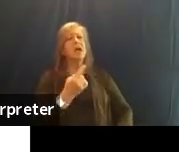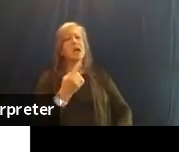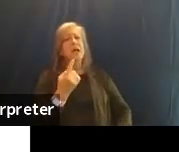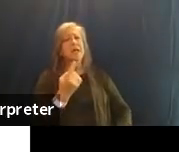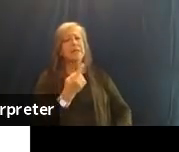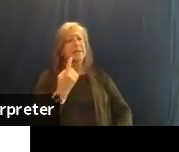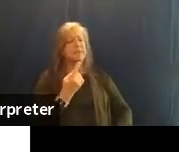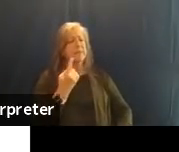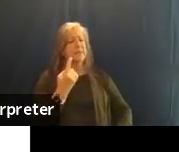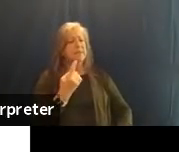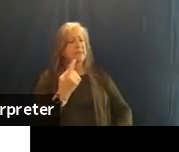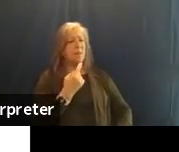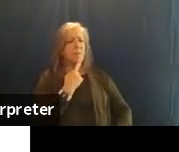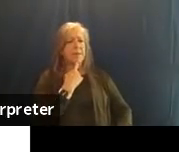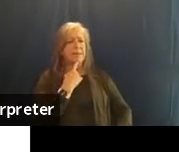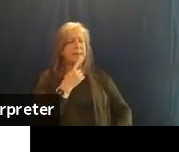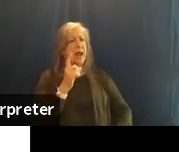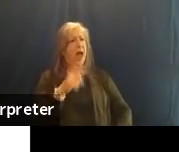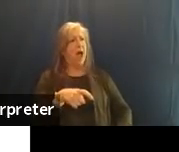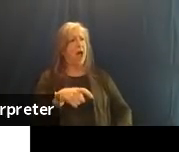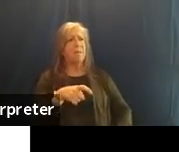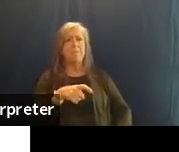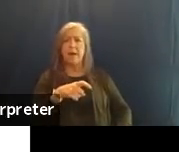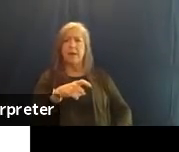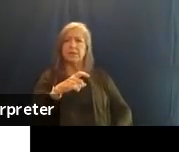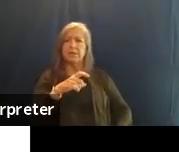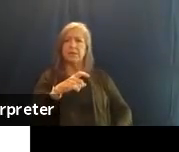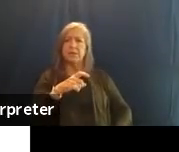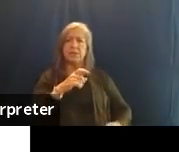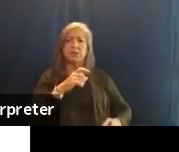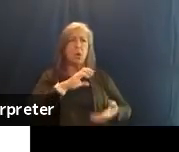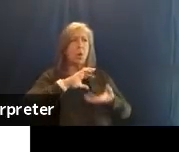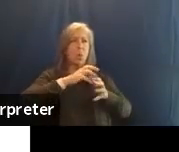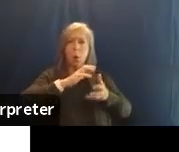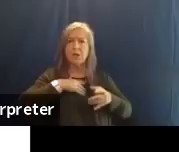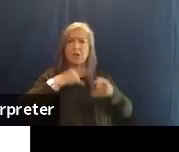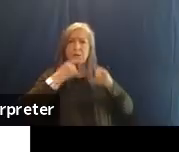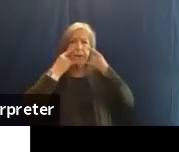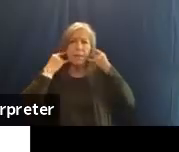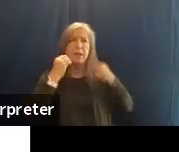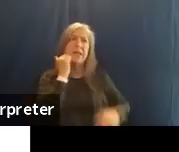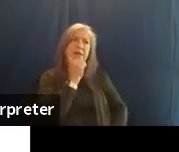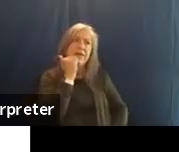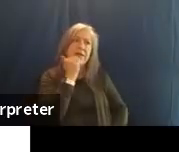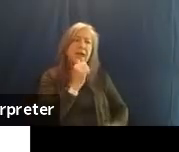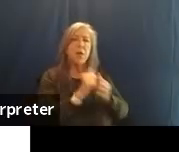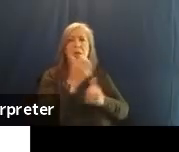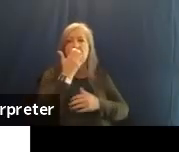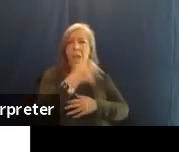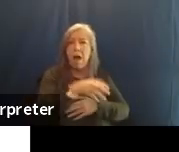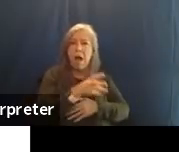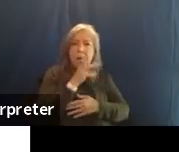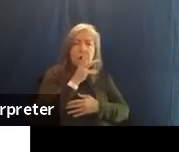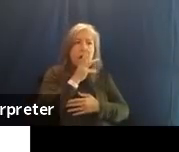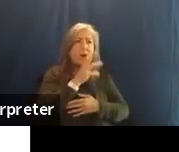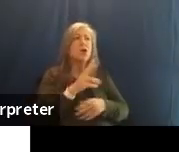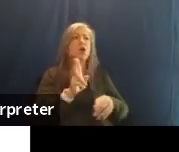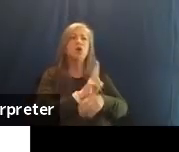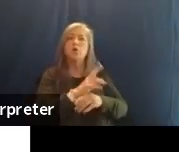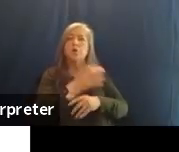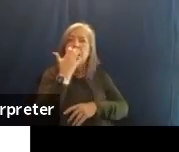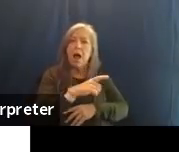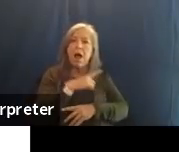it every day on hot water and put it in a hot dryer. Is that accurate? So we do want you to wash those masks every